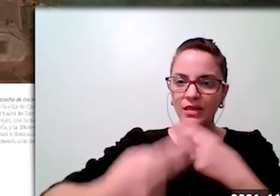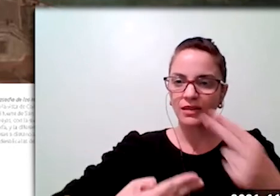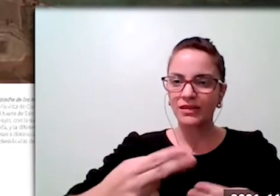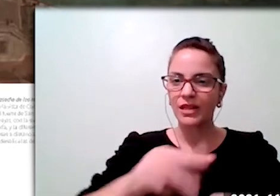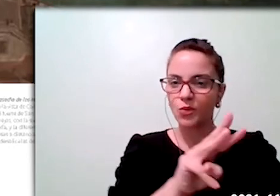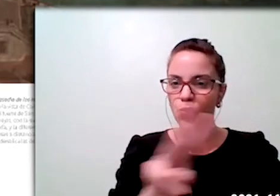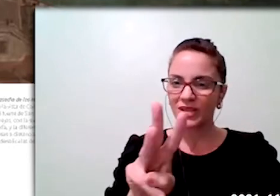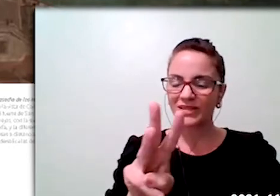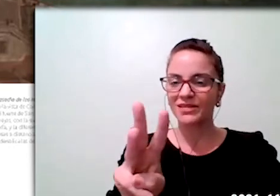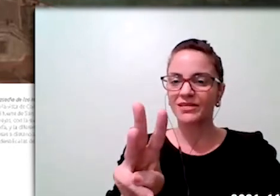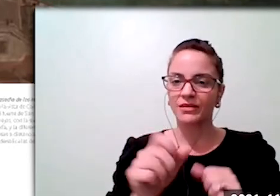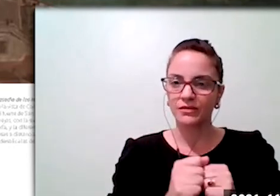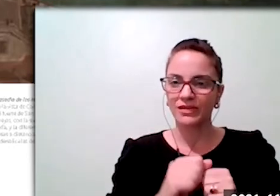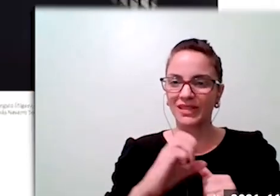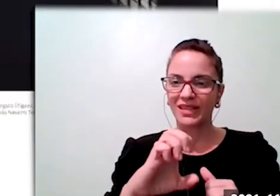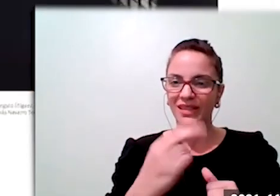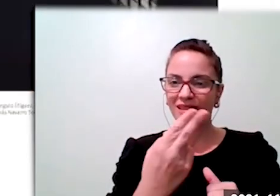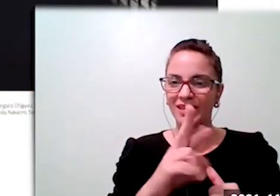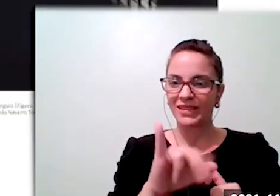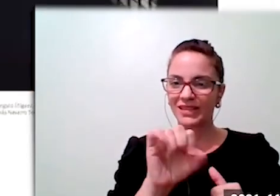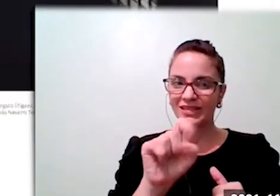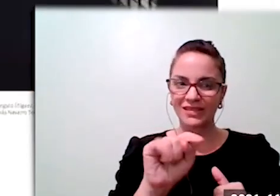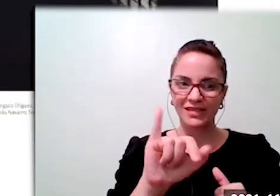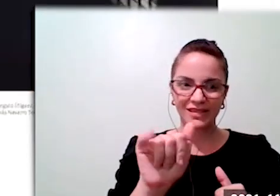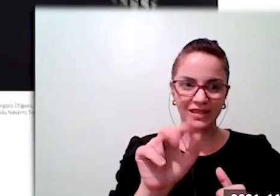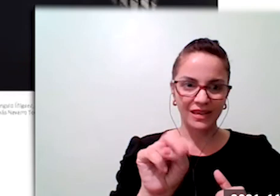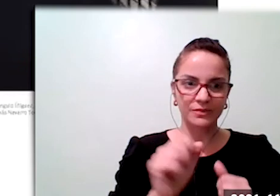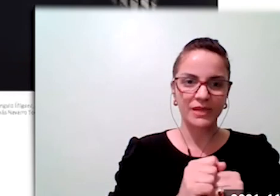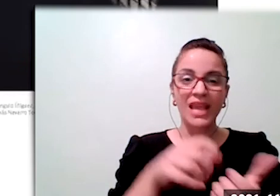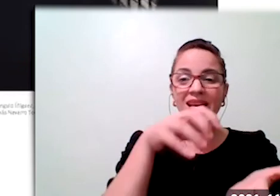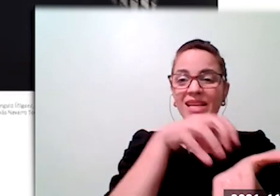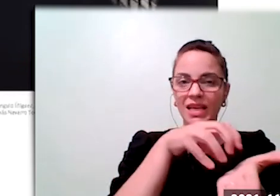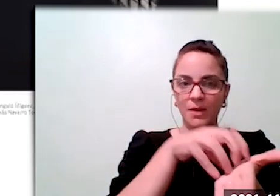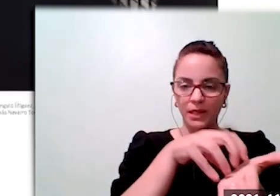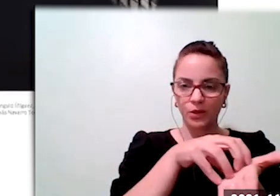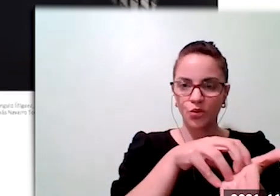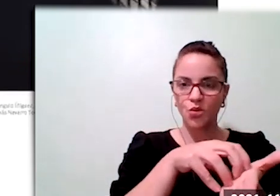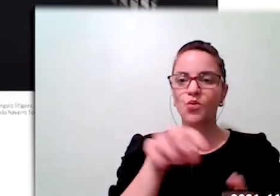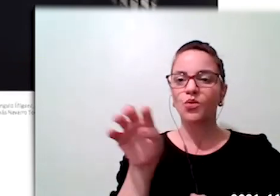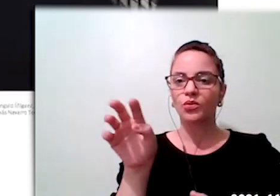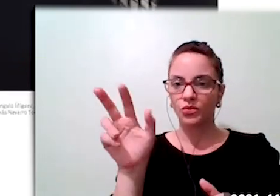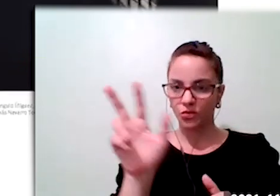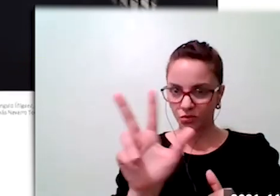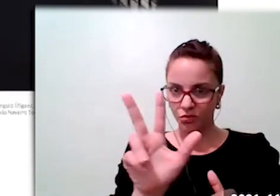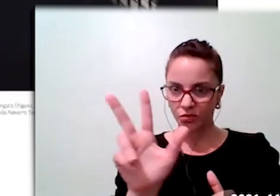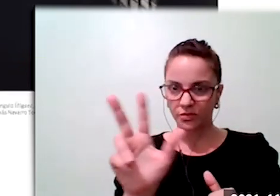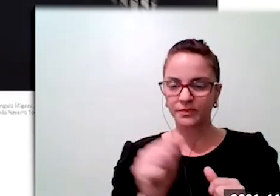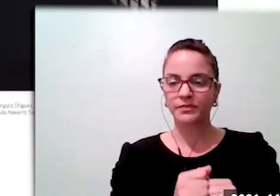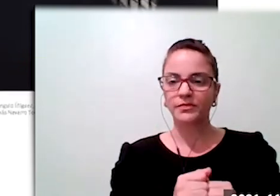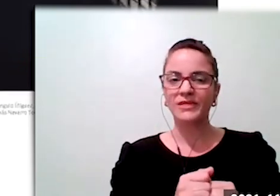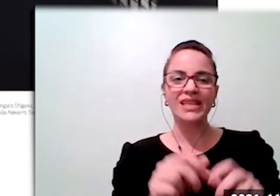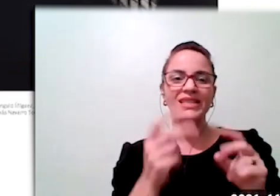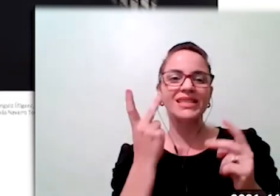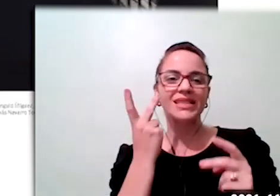classical, and Christian tradition. In the chapter 3 of the book, For Ambitious Visions of San